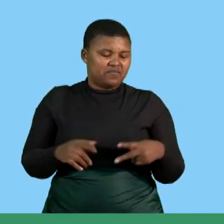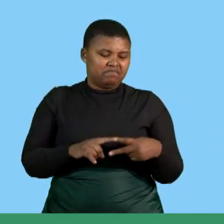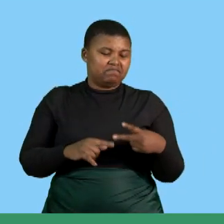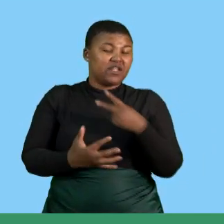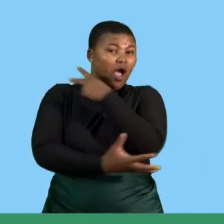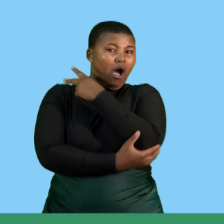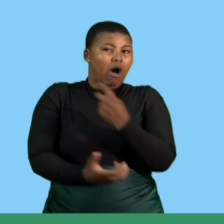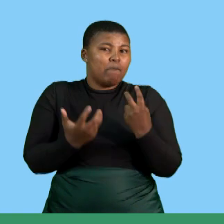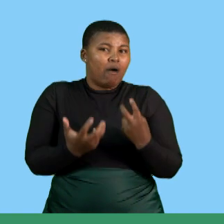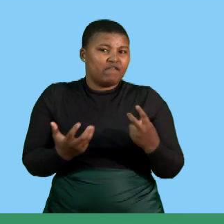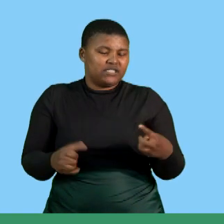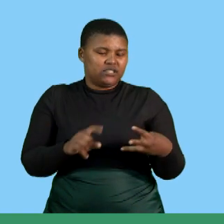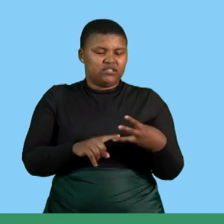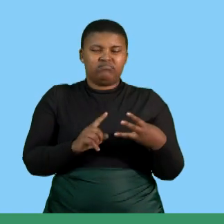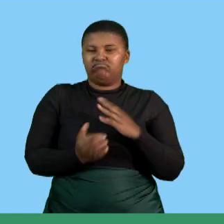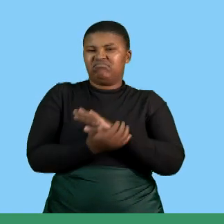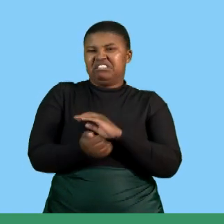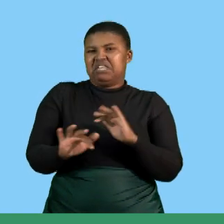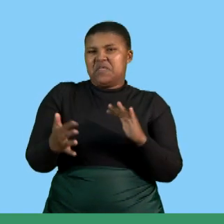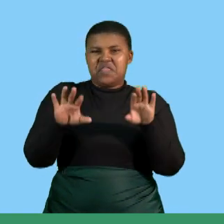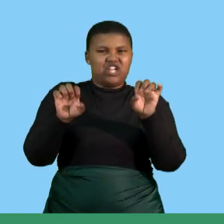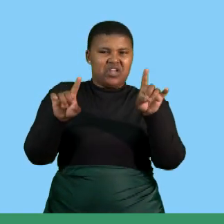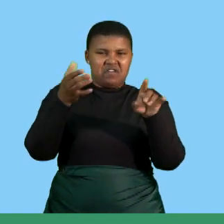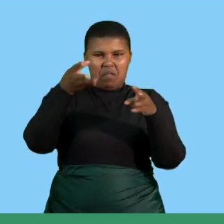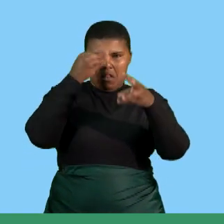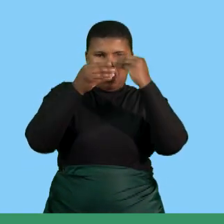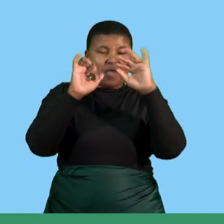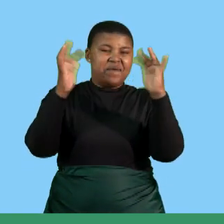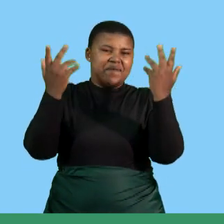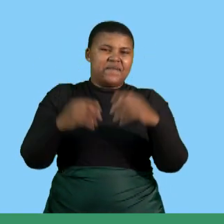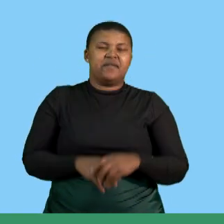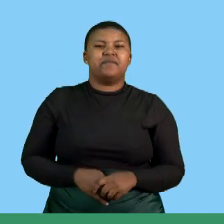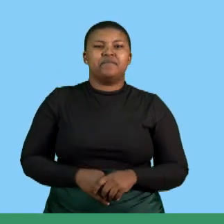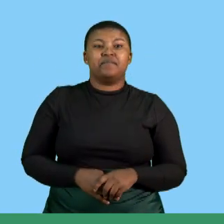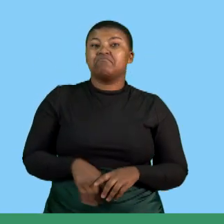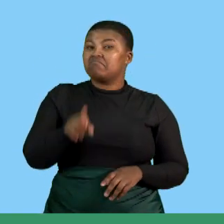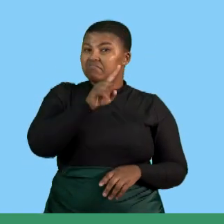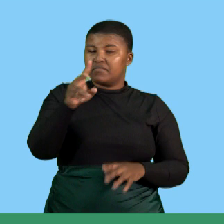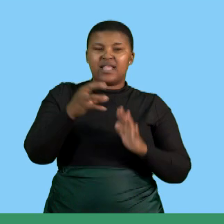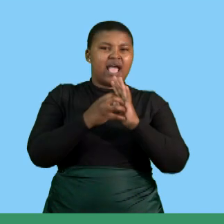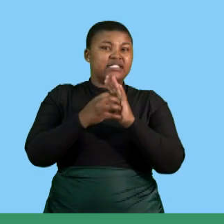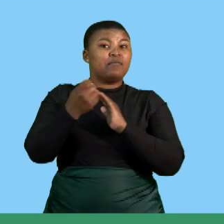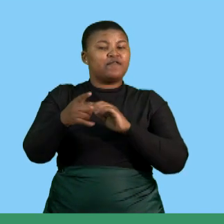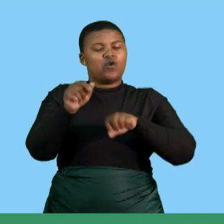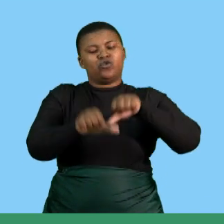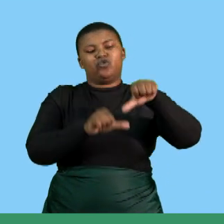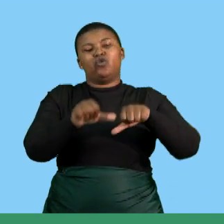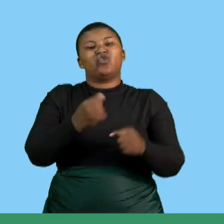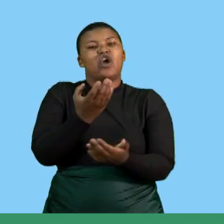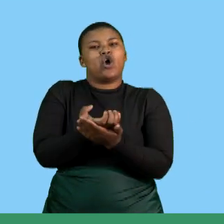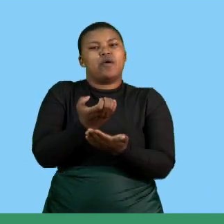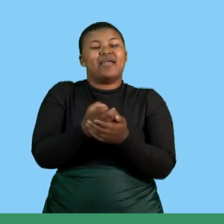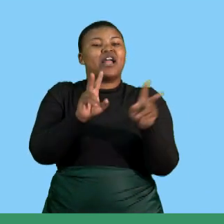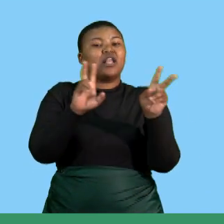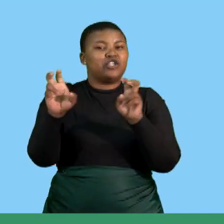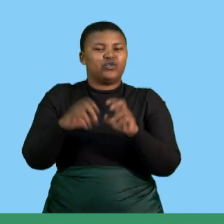unemployment, poverty, and low levels of literacy. These are all, of course, examples of